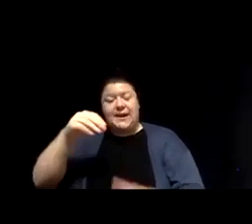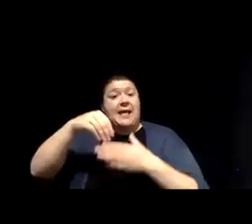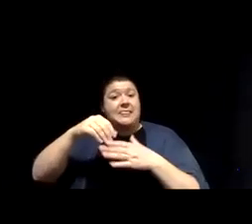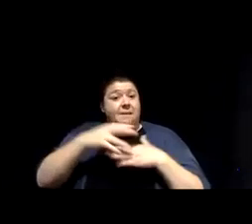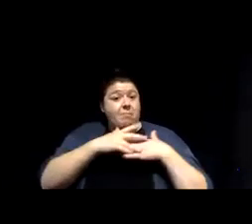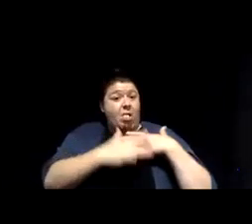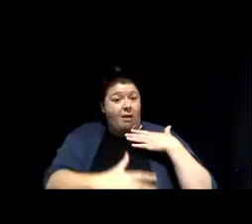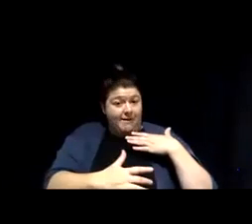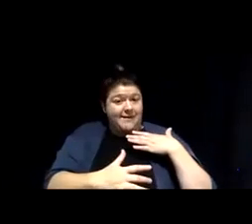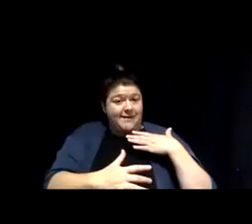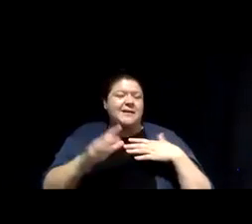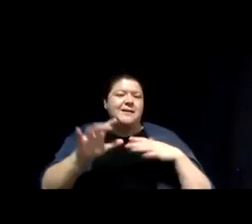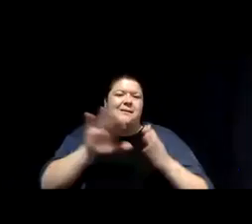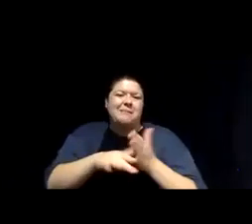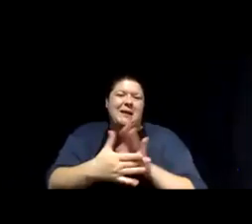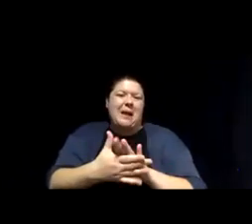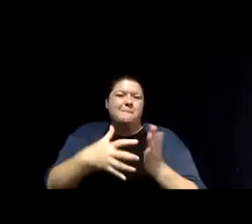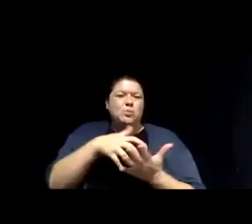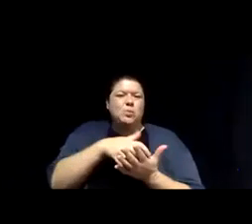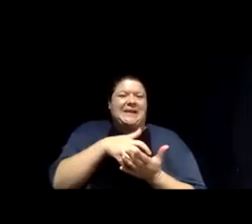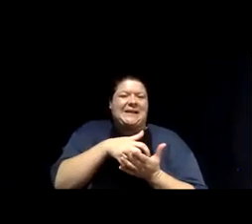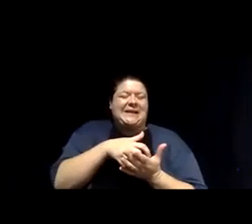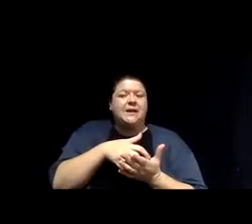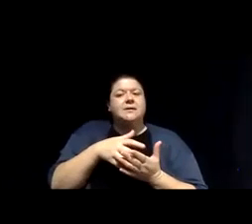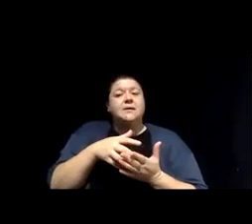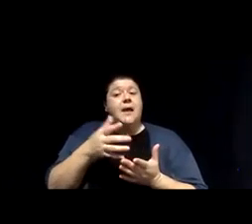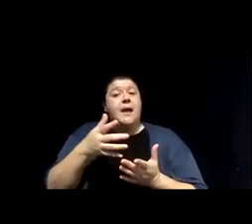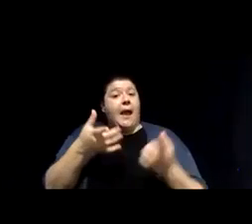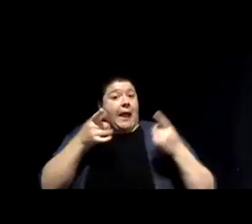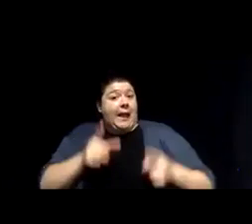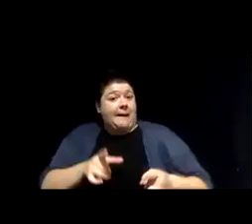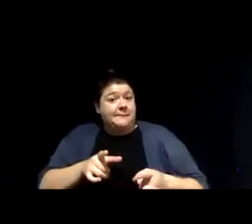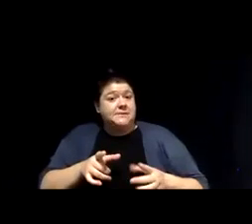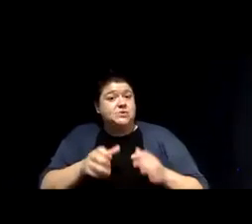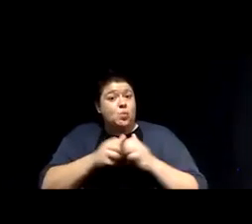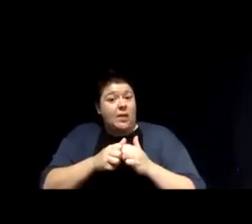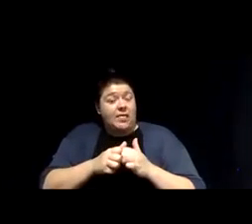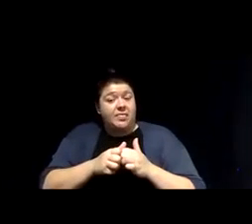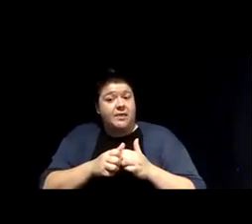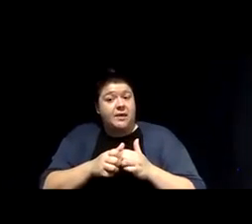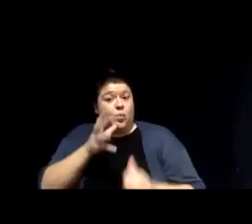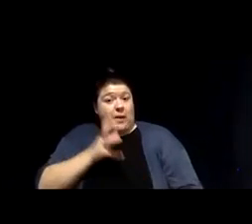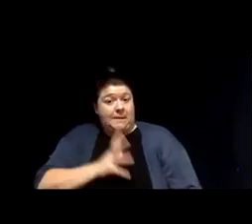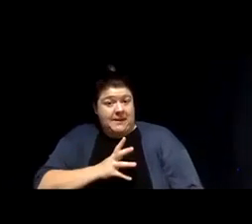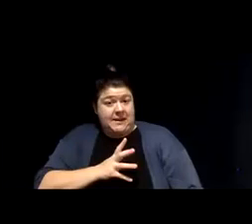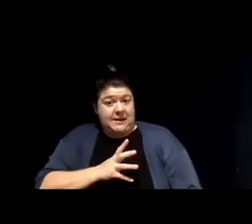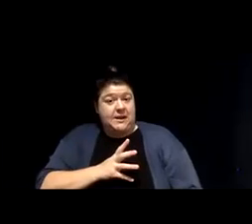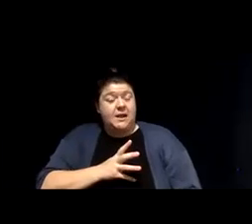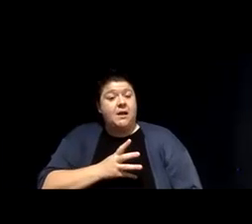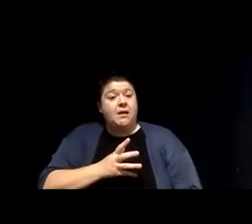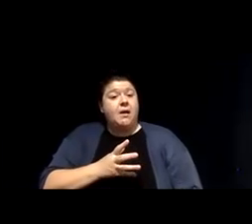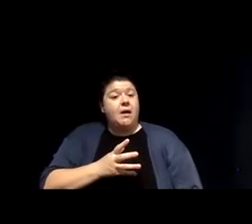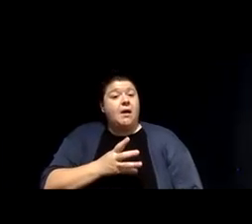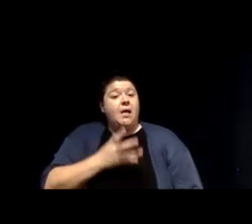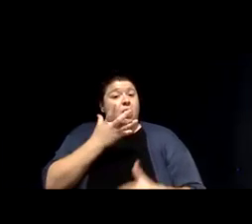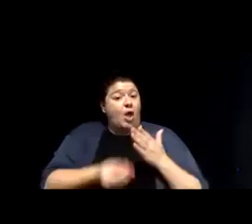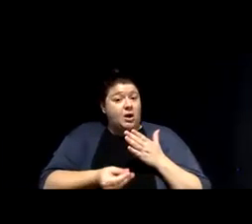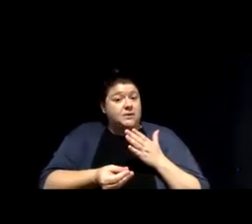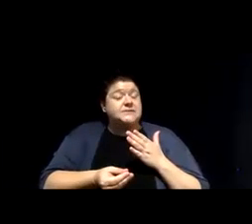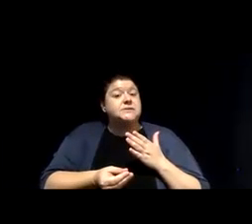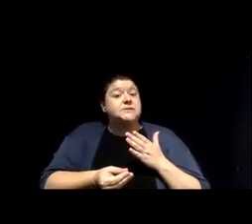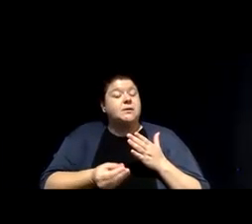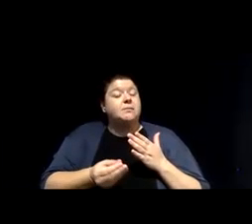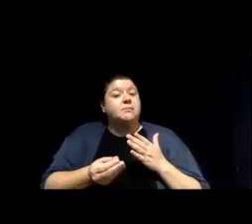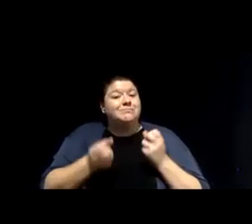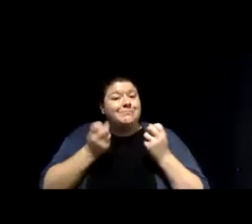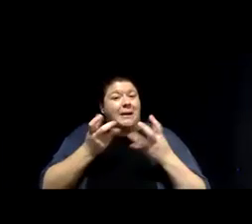happens a lot of times with women who have lost blood due to irregularities in the menstrual